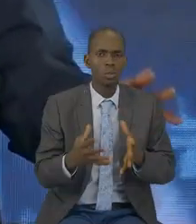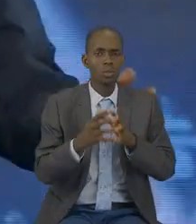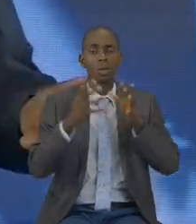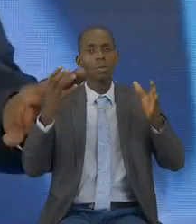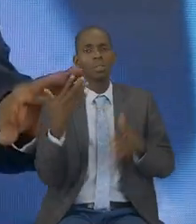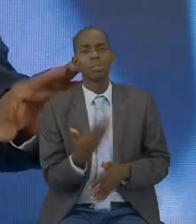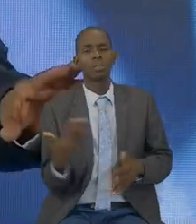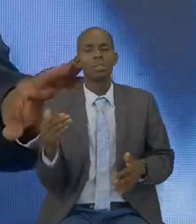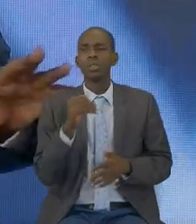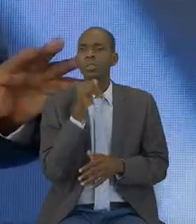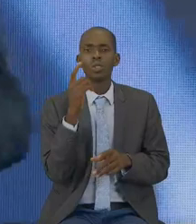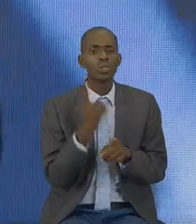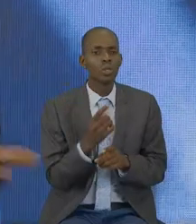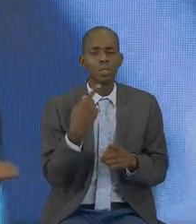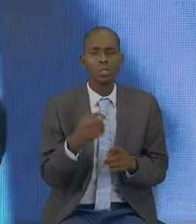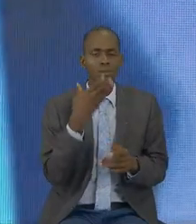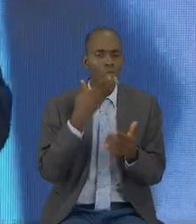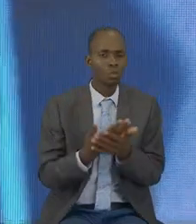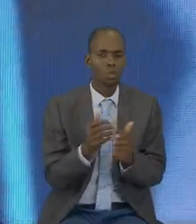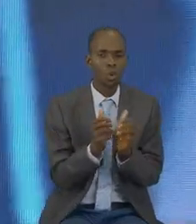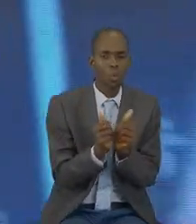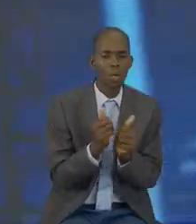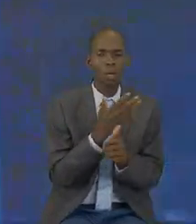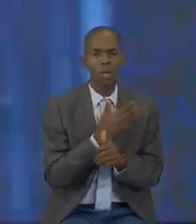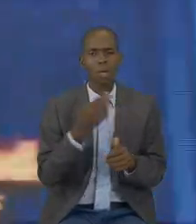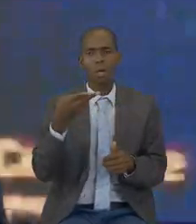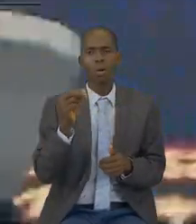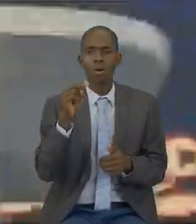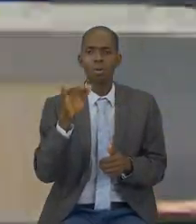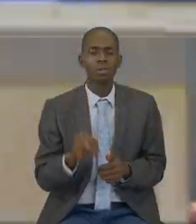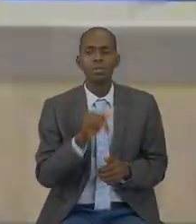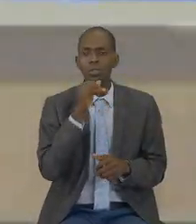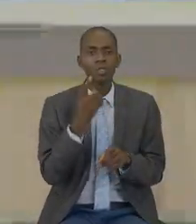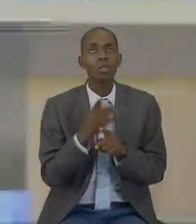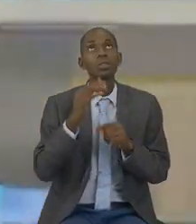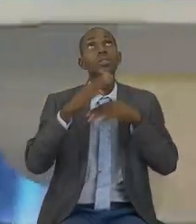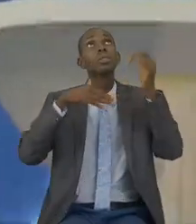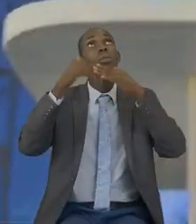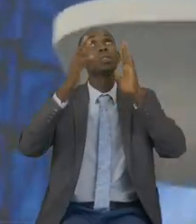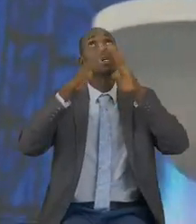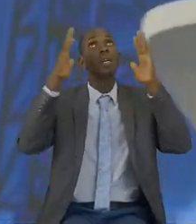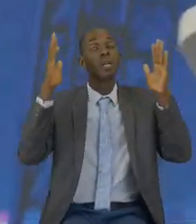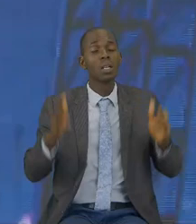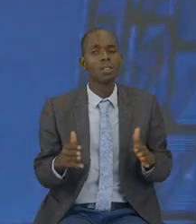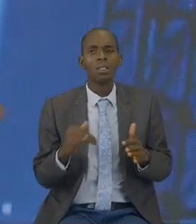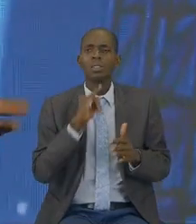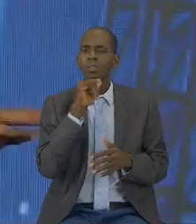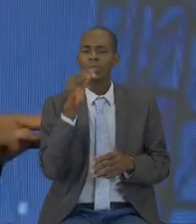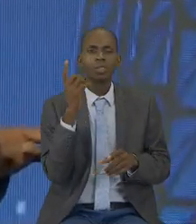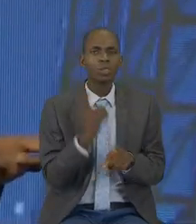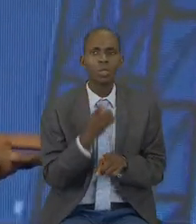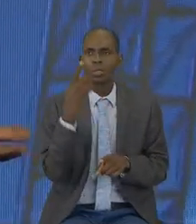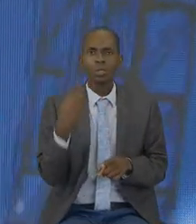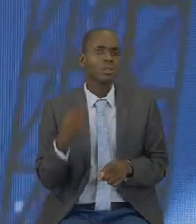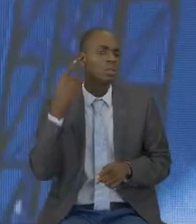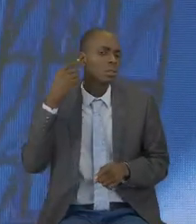not just milk and honey. It's not just the sand and the cement that people dig up. It's not the gold